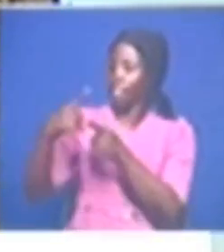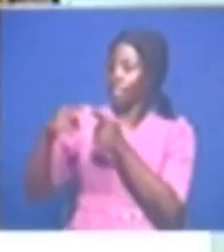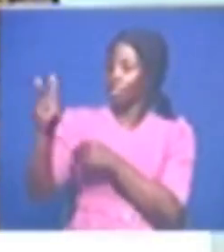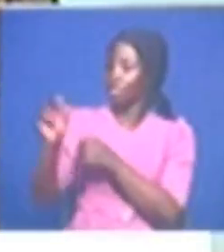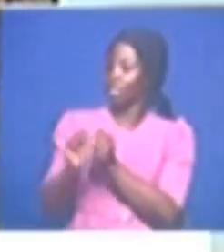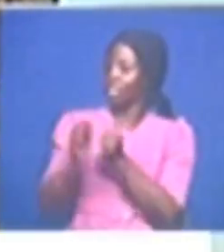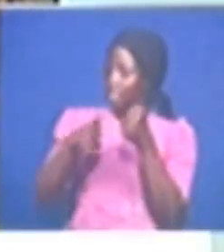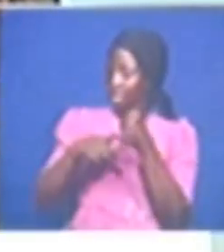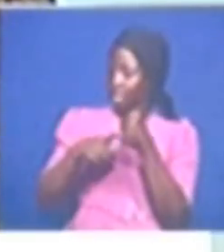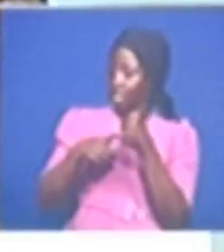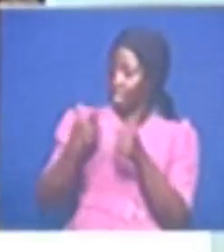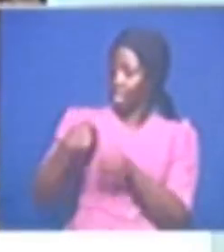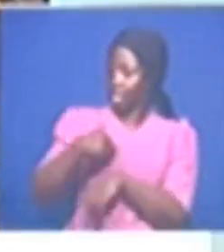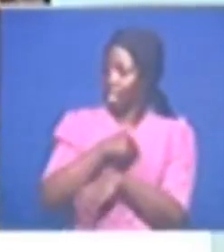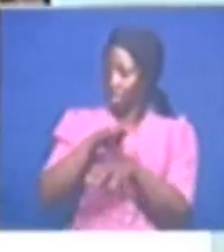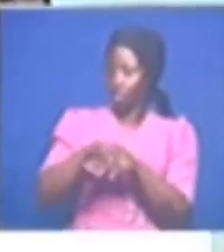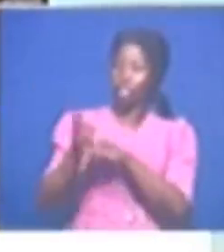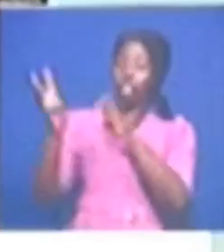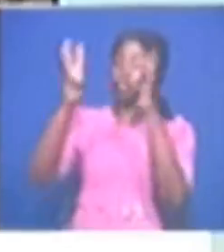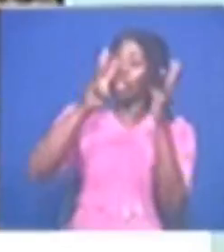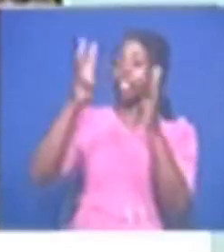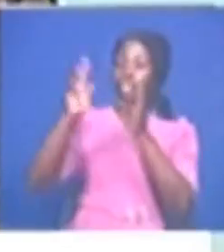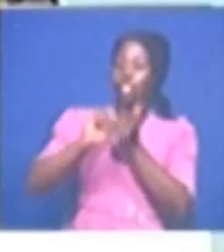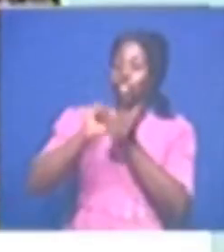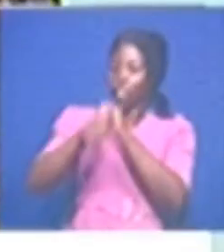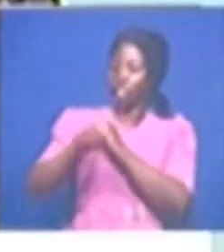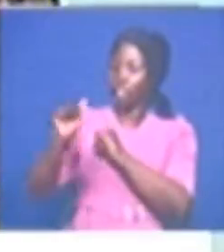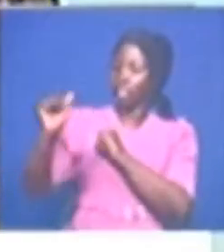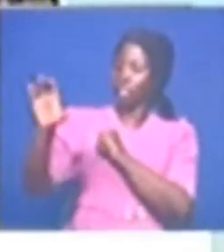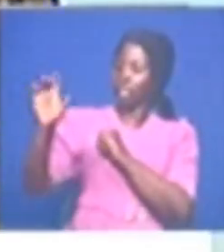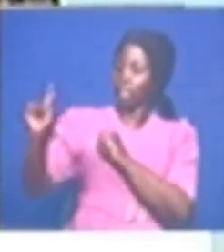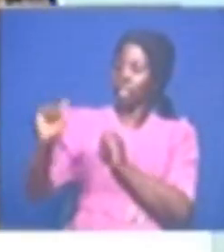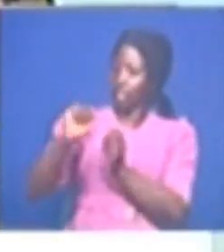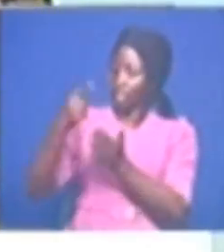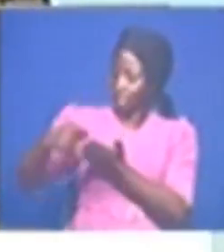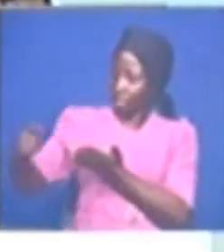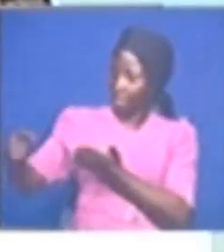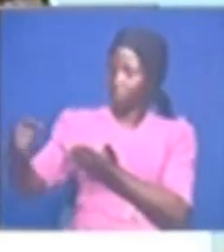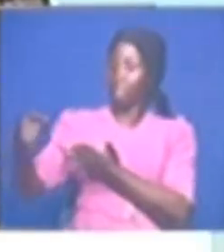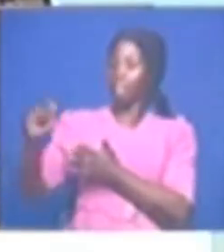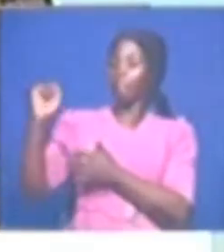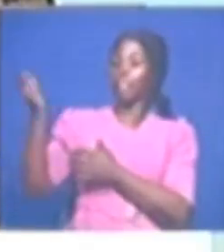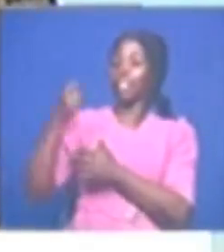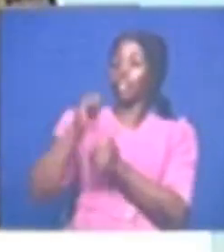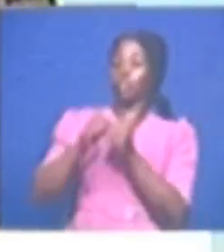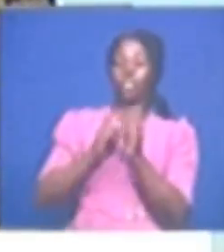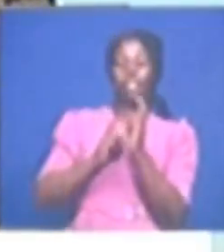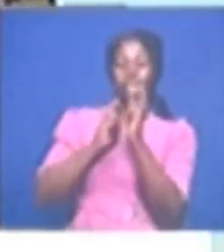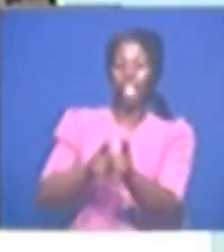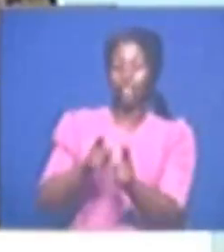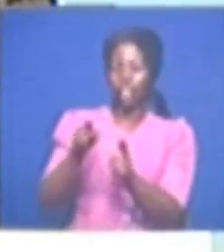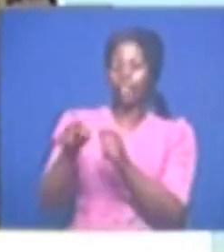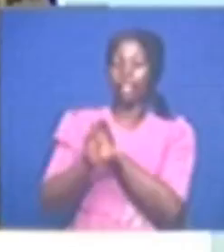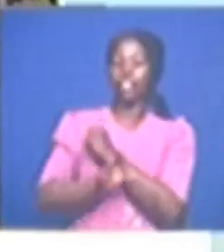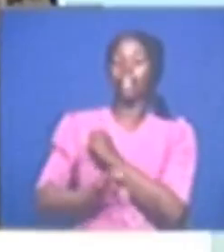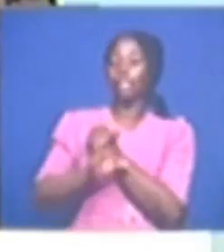got the Climate Change Act signed by the President, which was a gift to this country. And I think